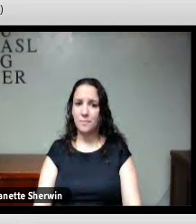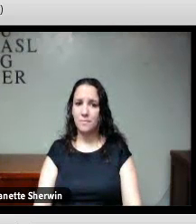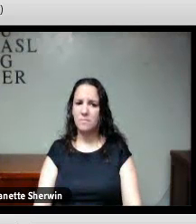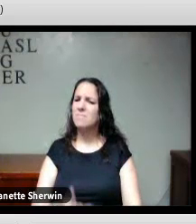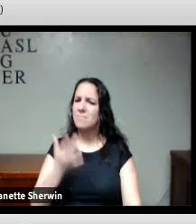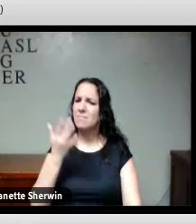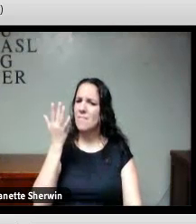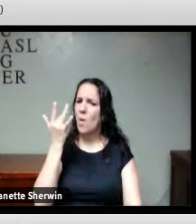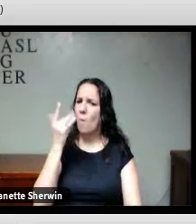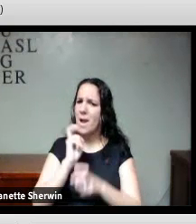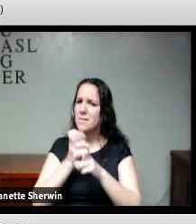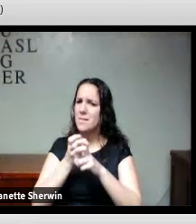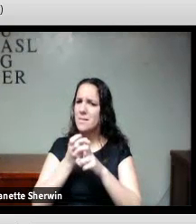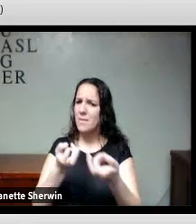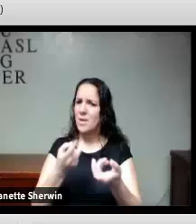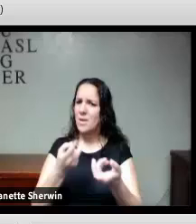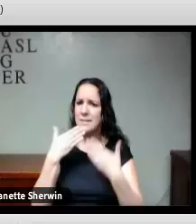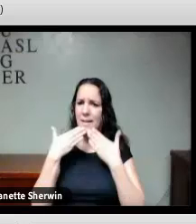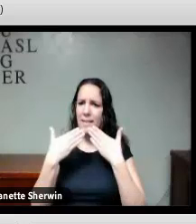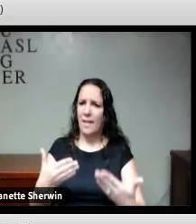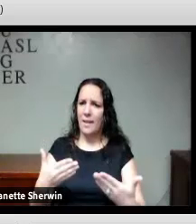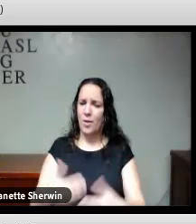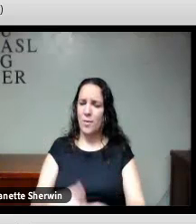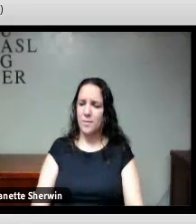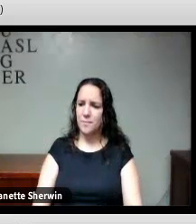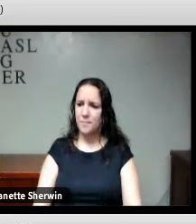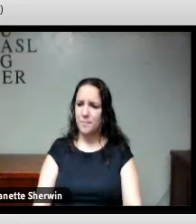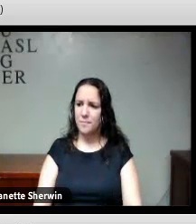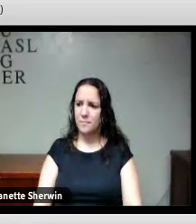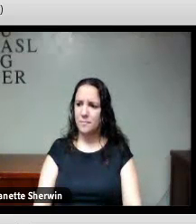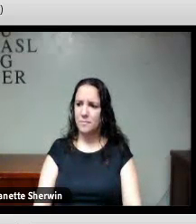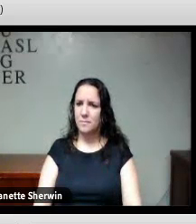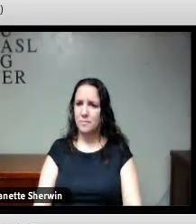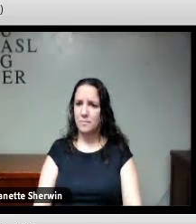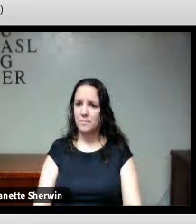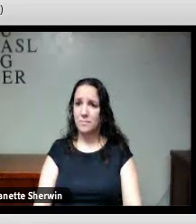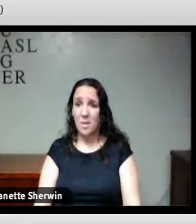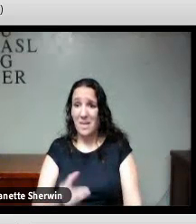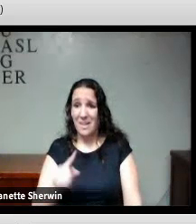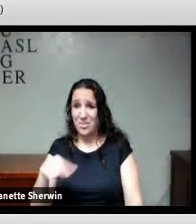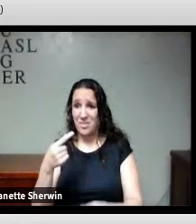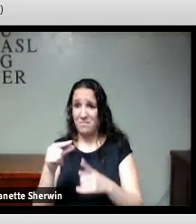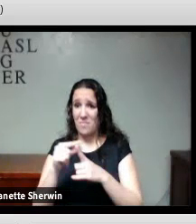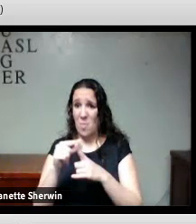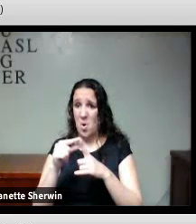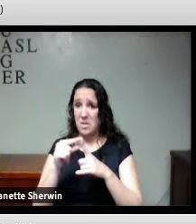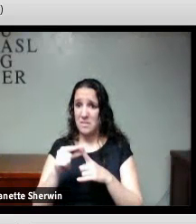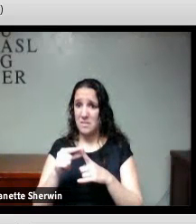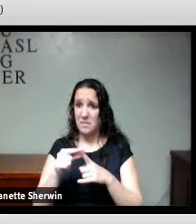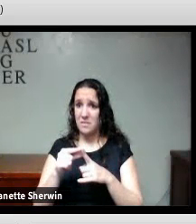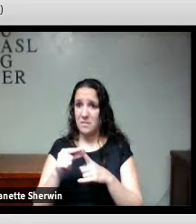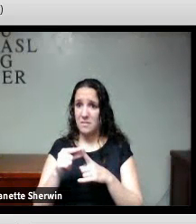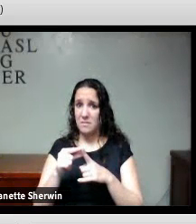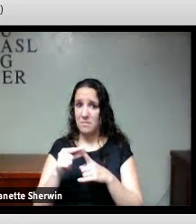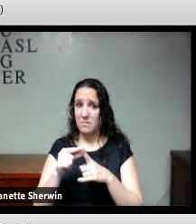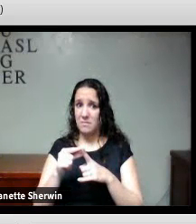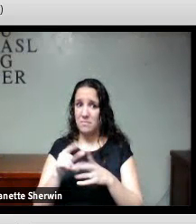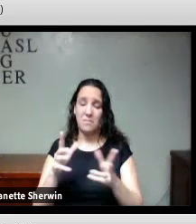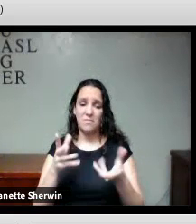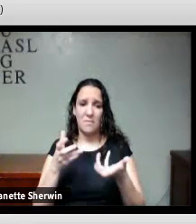do you think? Why is it difficult for us to say that? They're just words, and we don't want to say them flippantly because people will